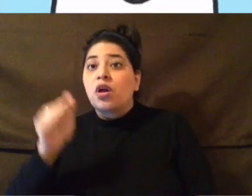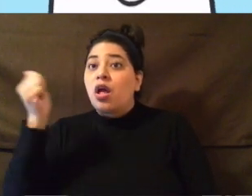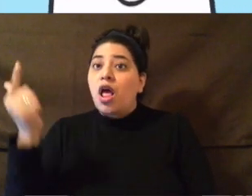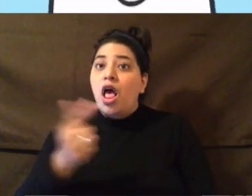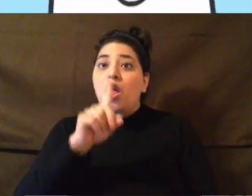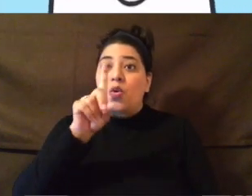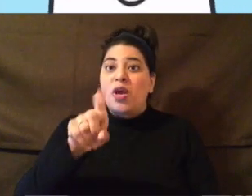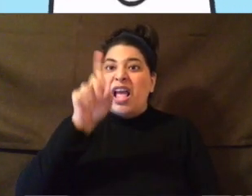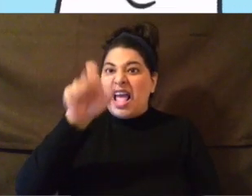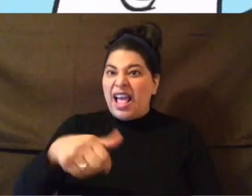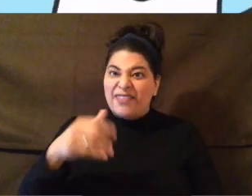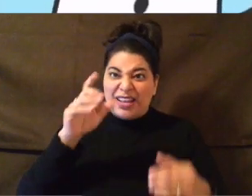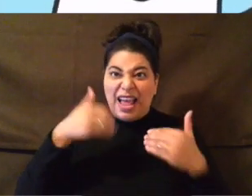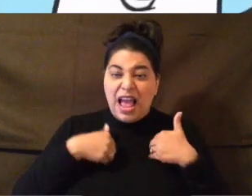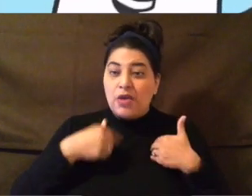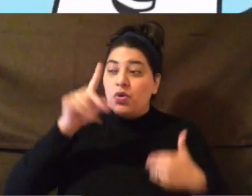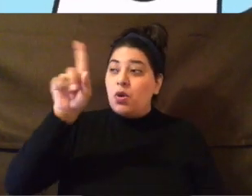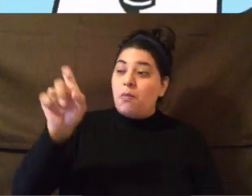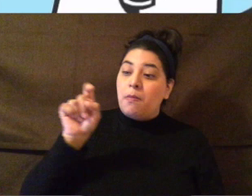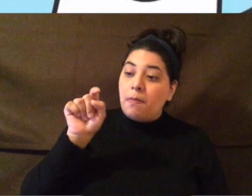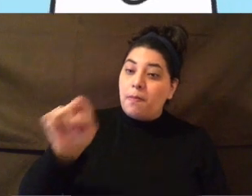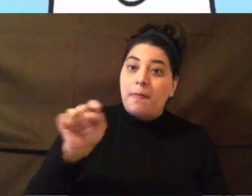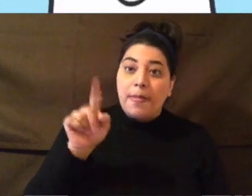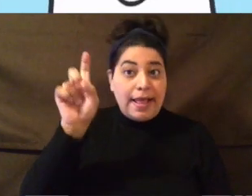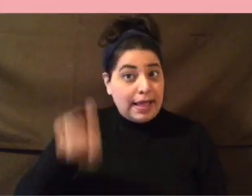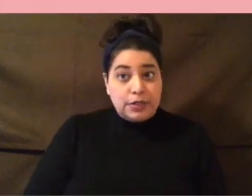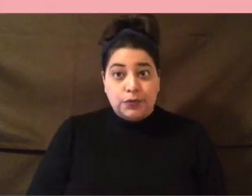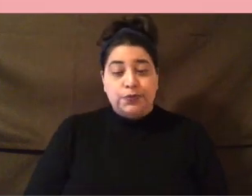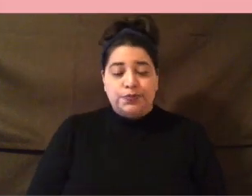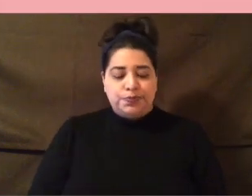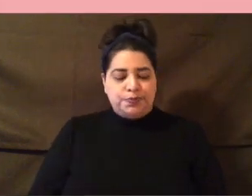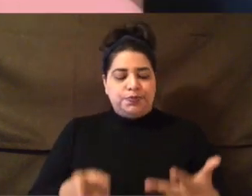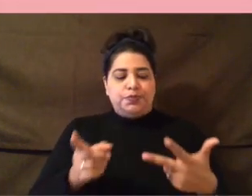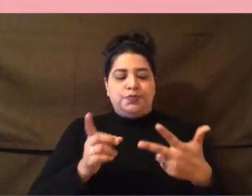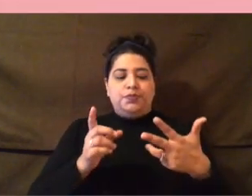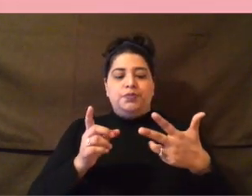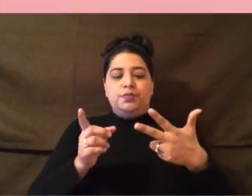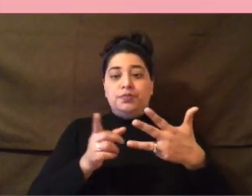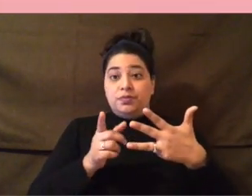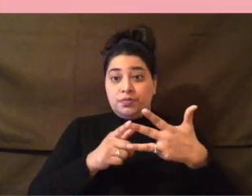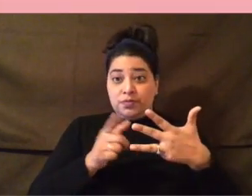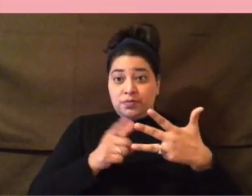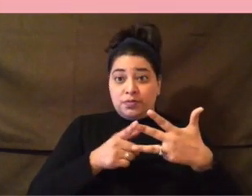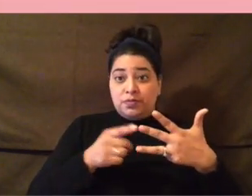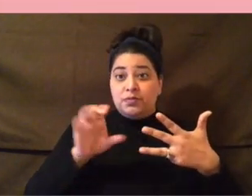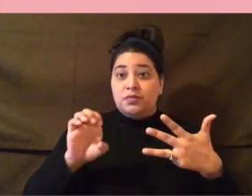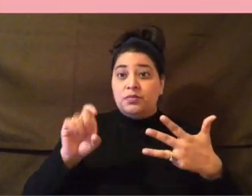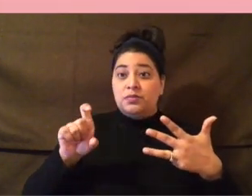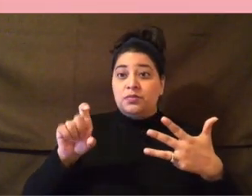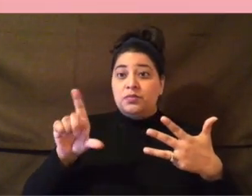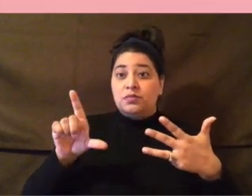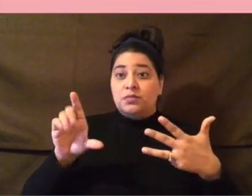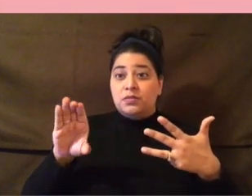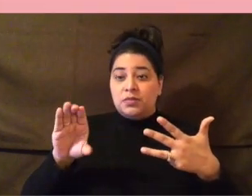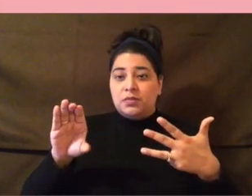all questions must end in a question mark. Next is exclamatory